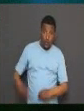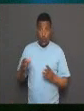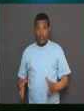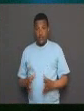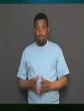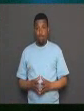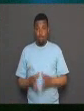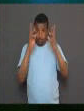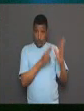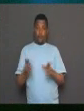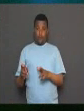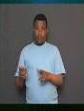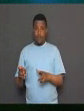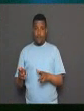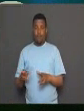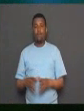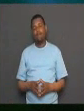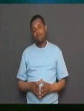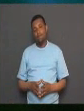Students, let's get ready.